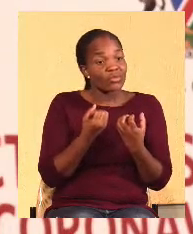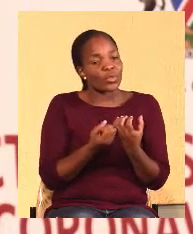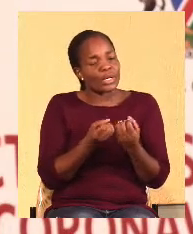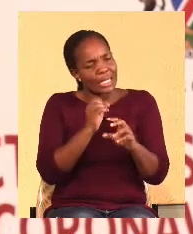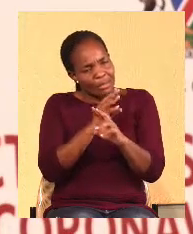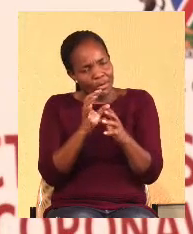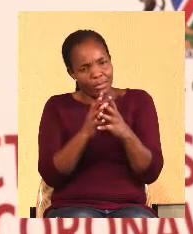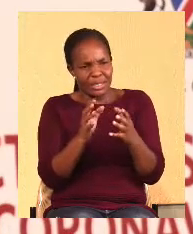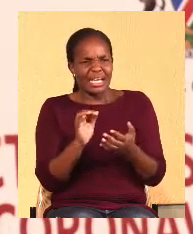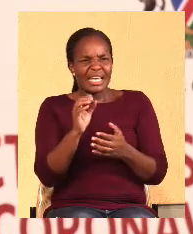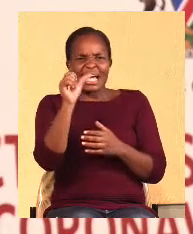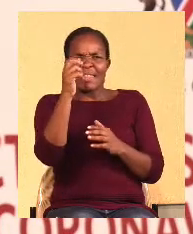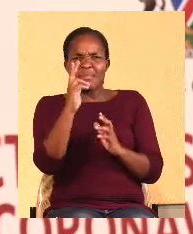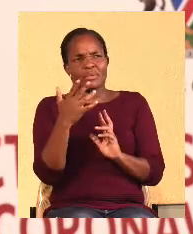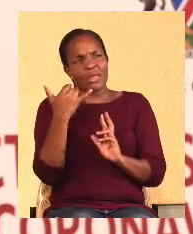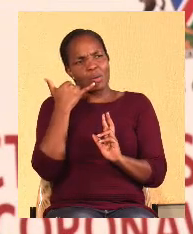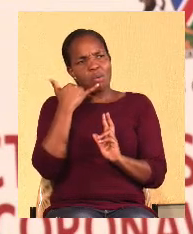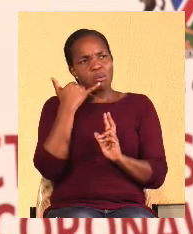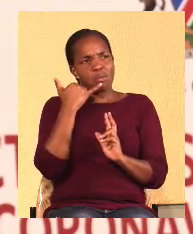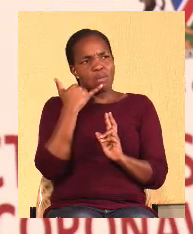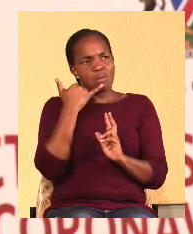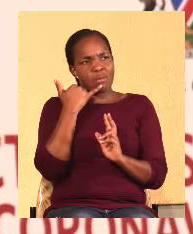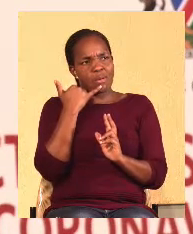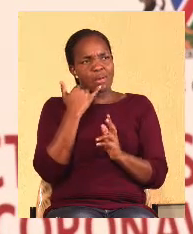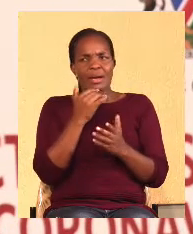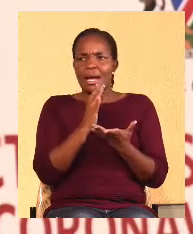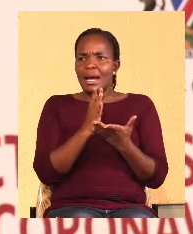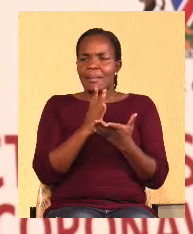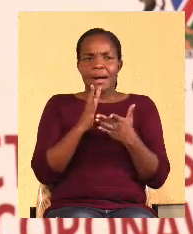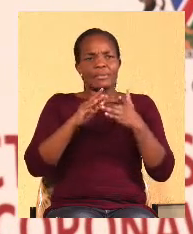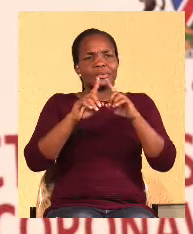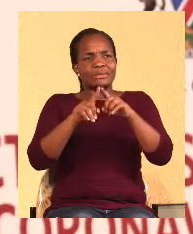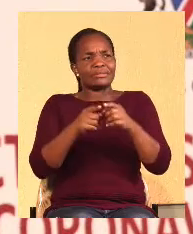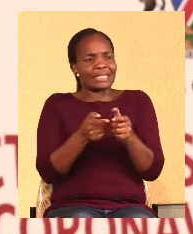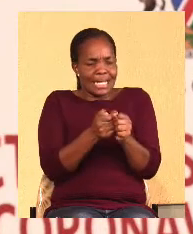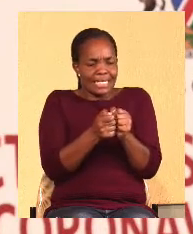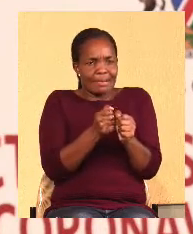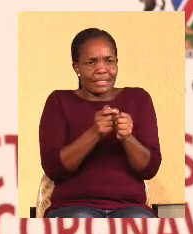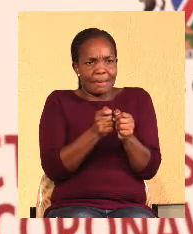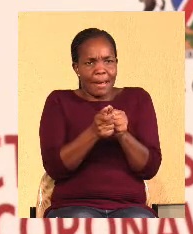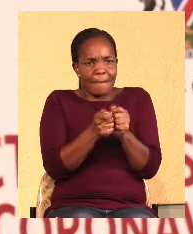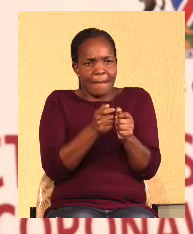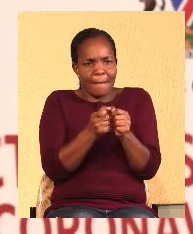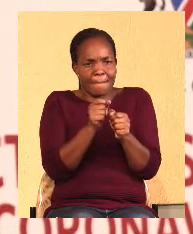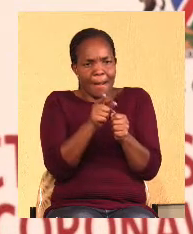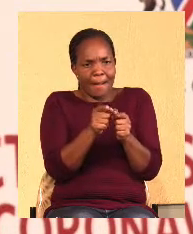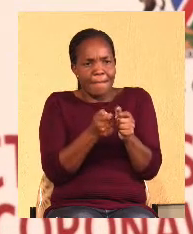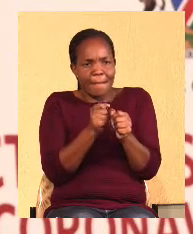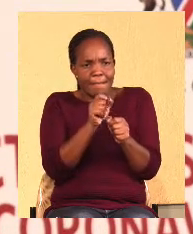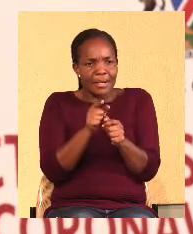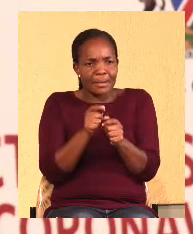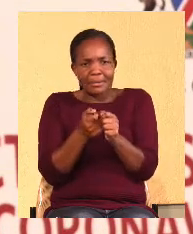Some callers calls to ask about circulating SMSs that they are receiving